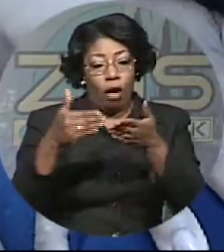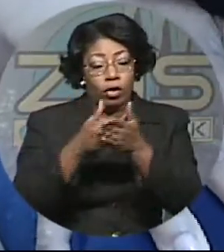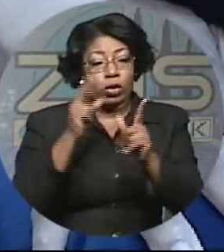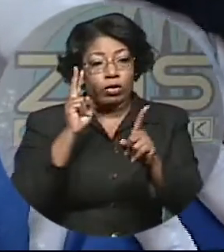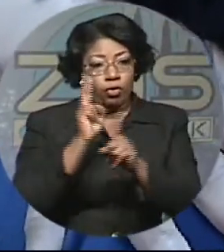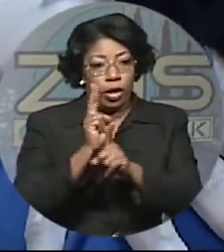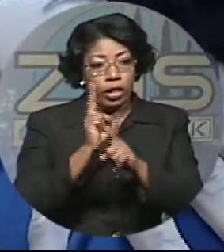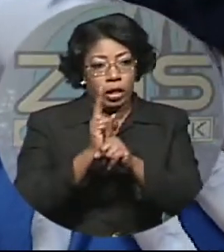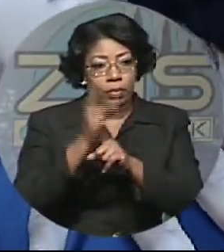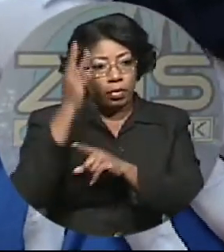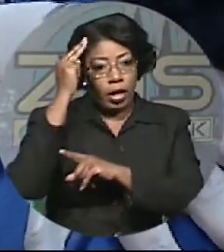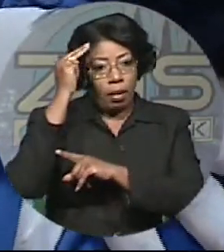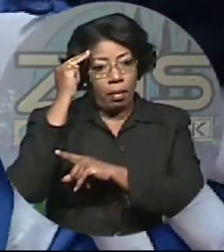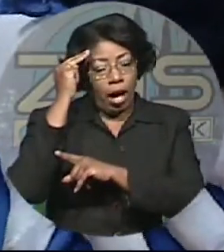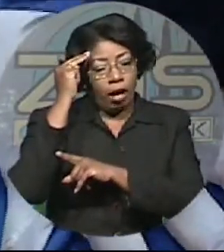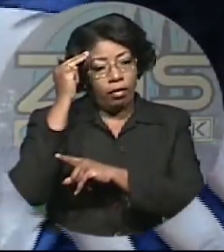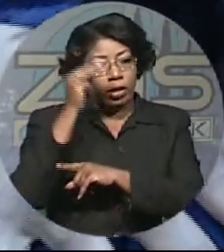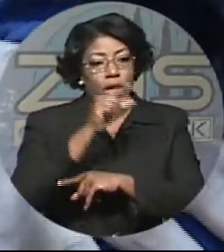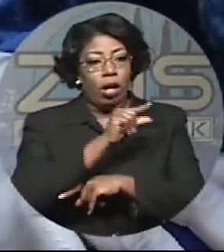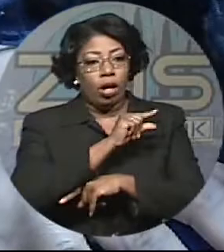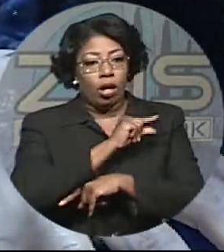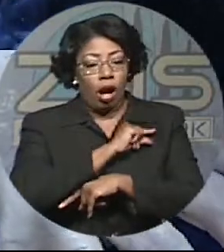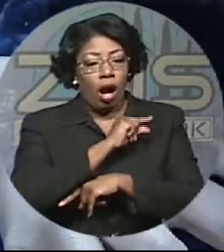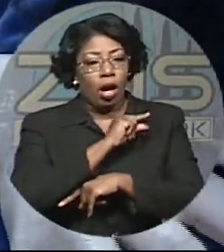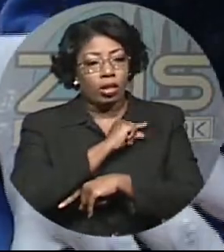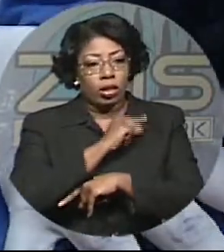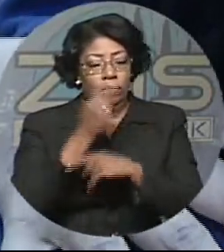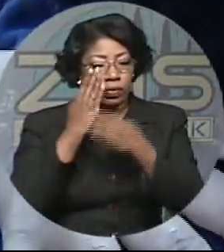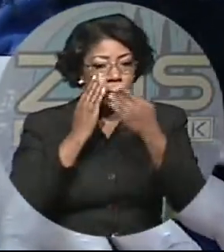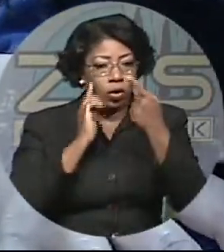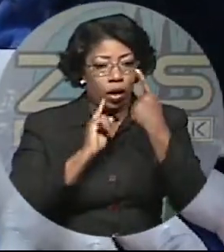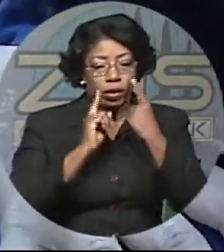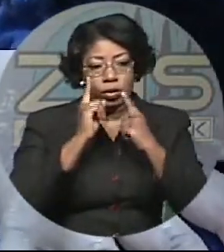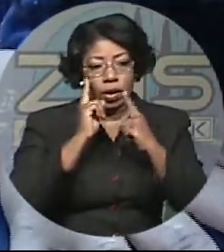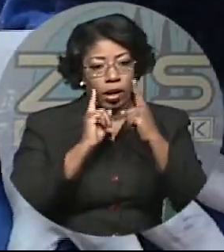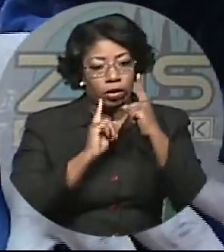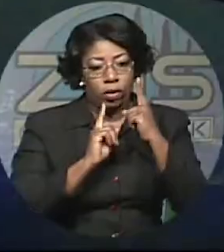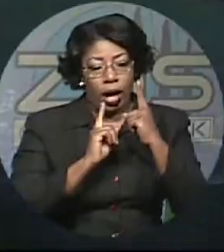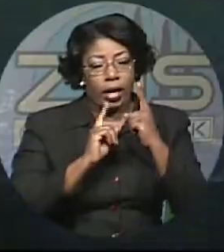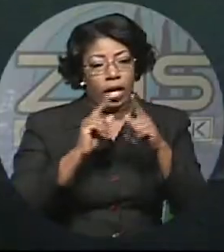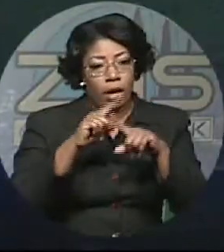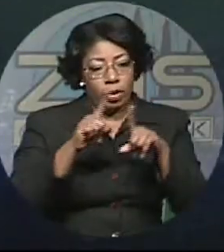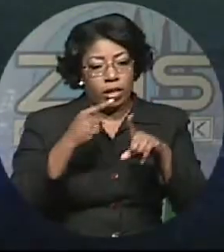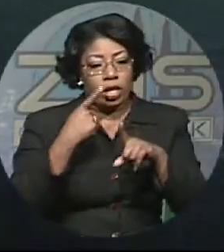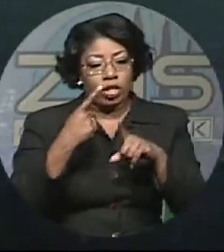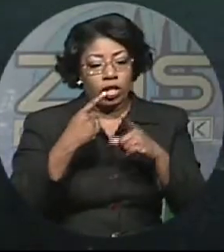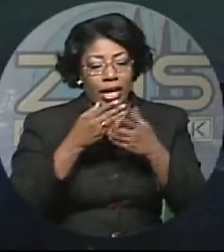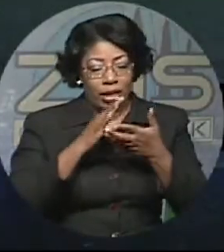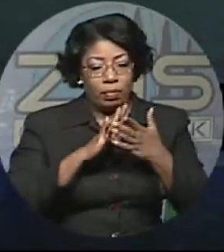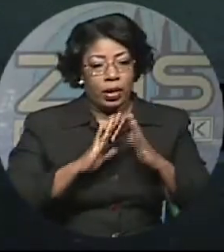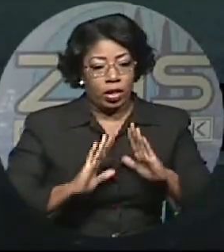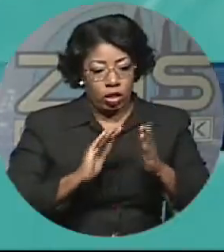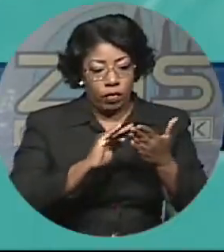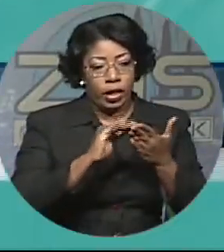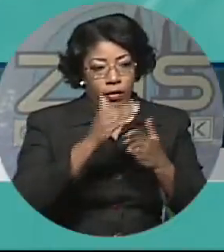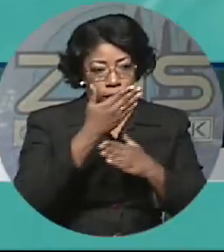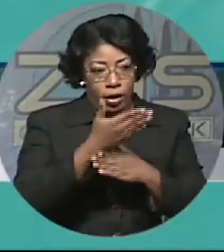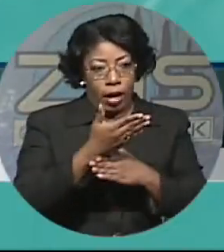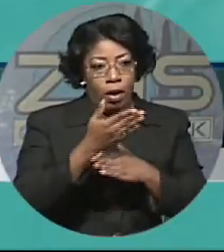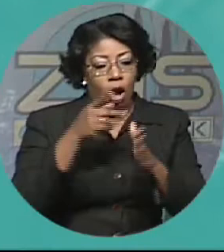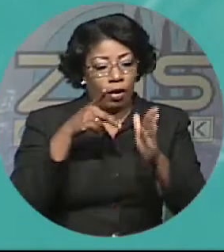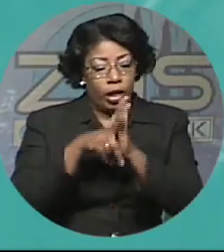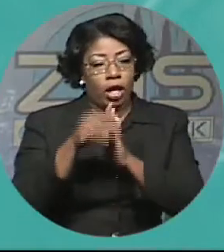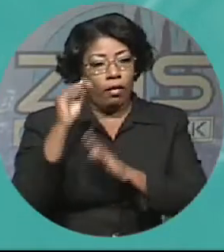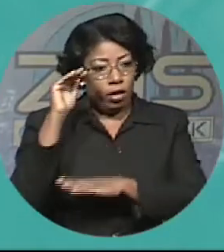victim, Margaret Gardner, wept uncontrollably, saying she is at peace with the person or persons responsible for the brutal murder of her son,